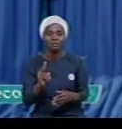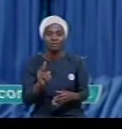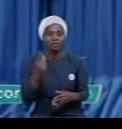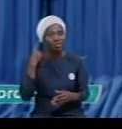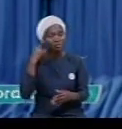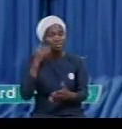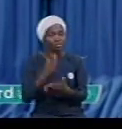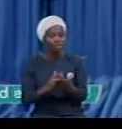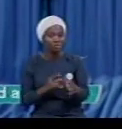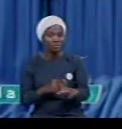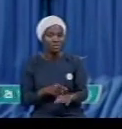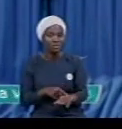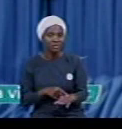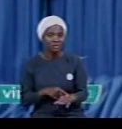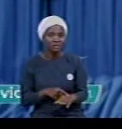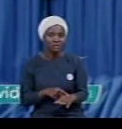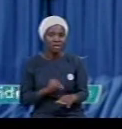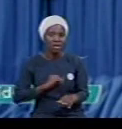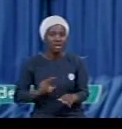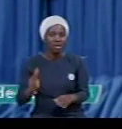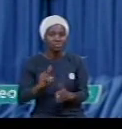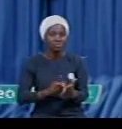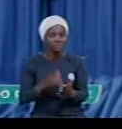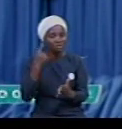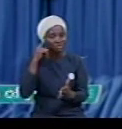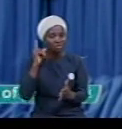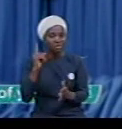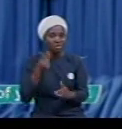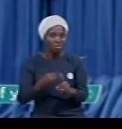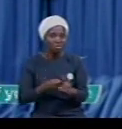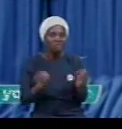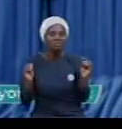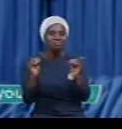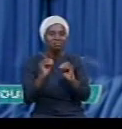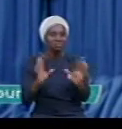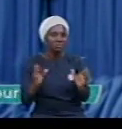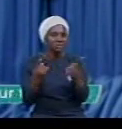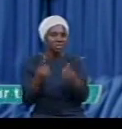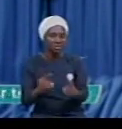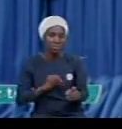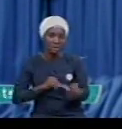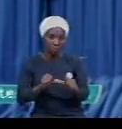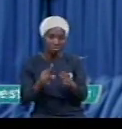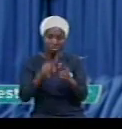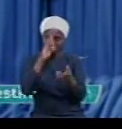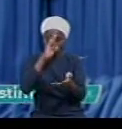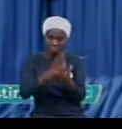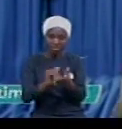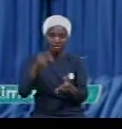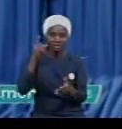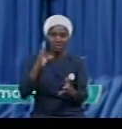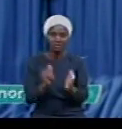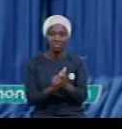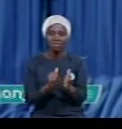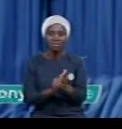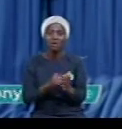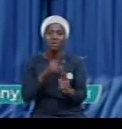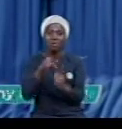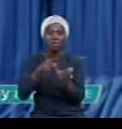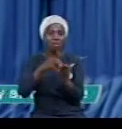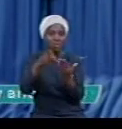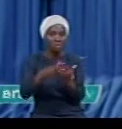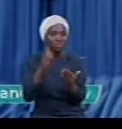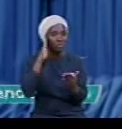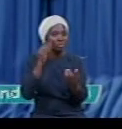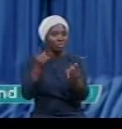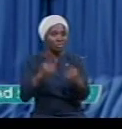after using them for some time, like I used them for a month, then nothing happened. I keep on believing God that when the crusade comes up, I'll be